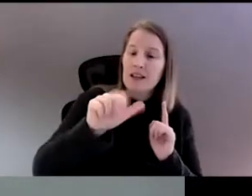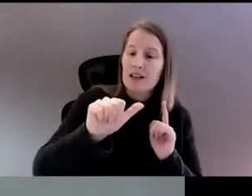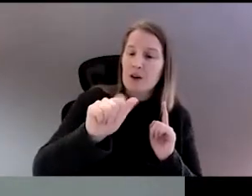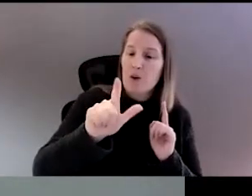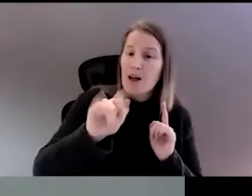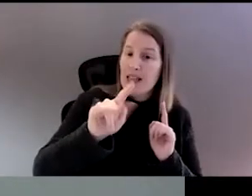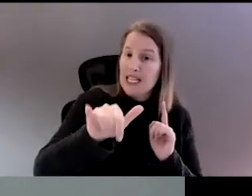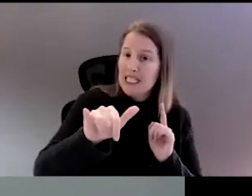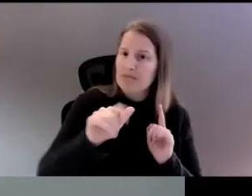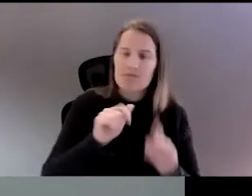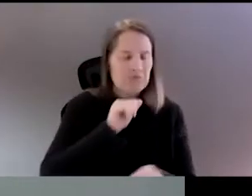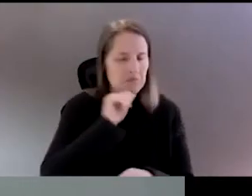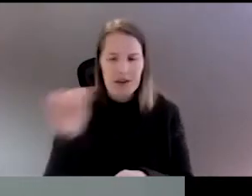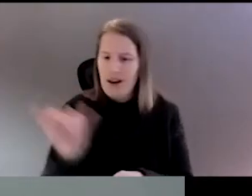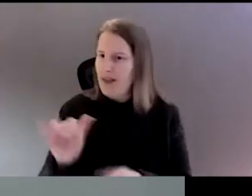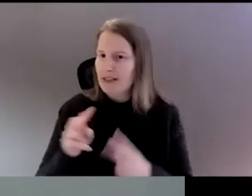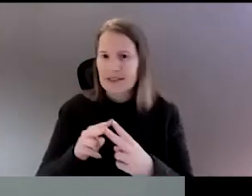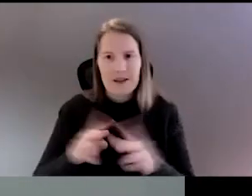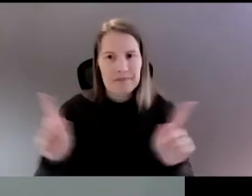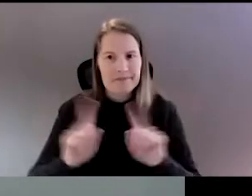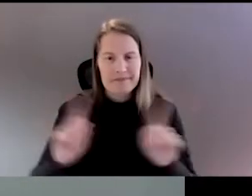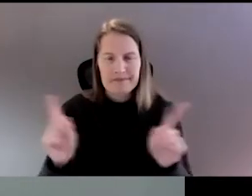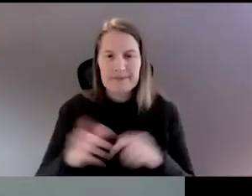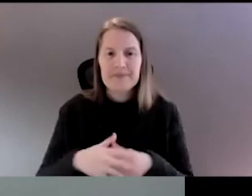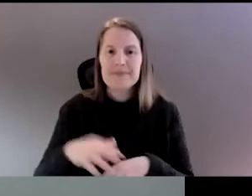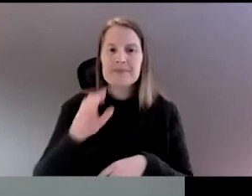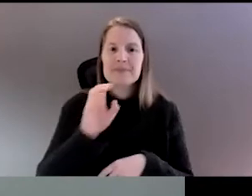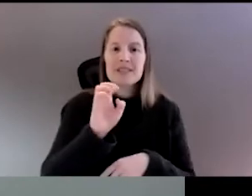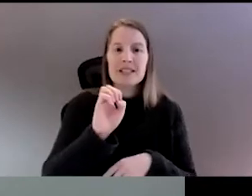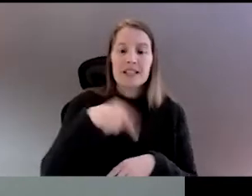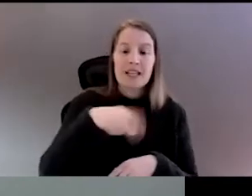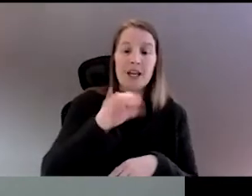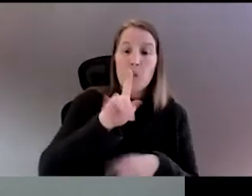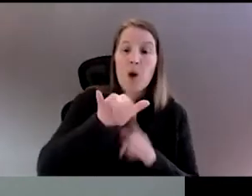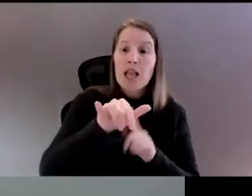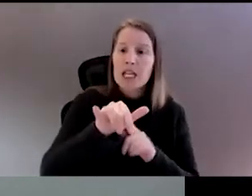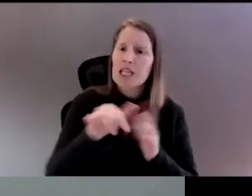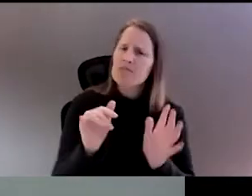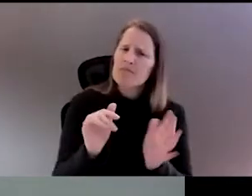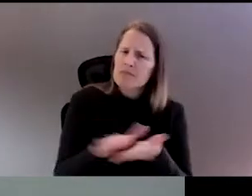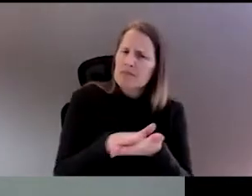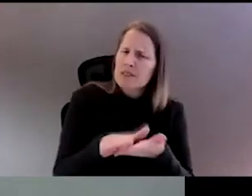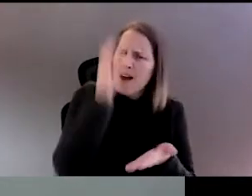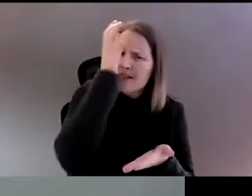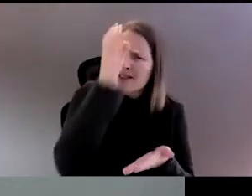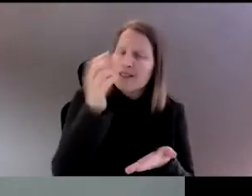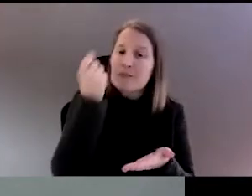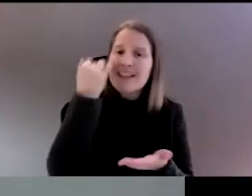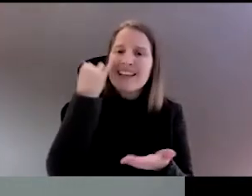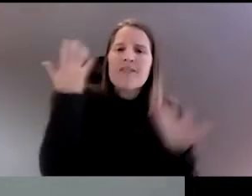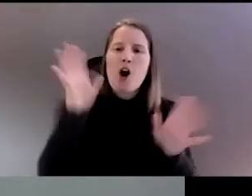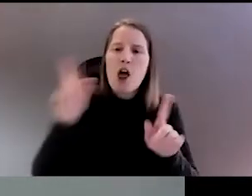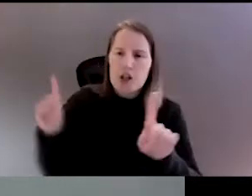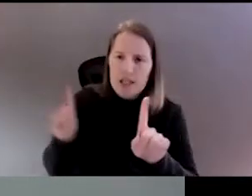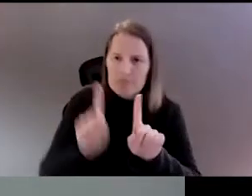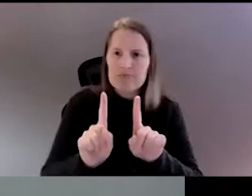the same thing. And equality works fine as a concept when people are all even and starting